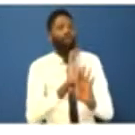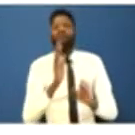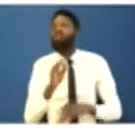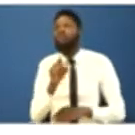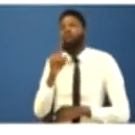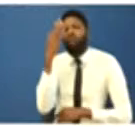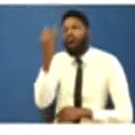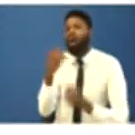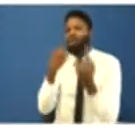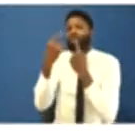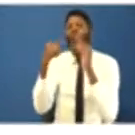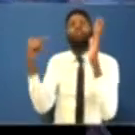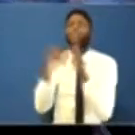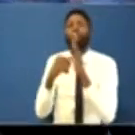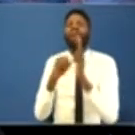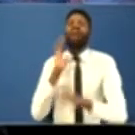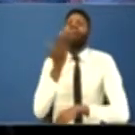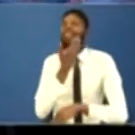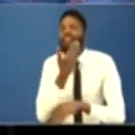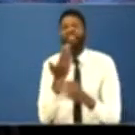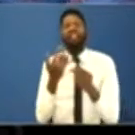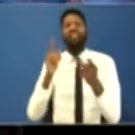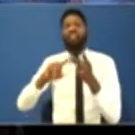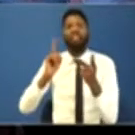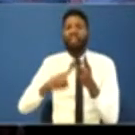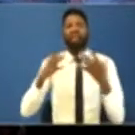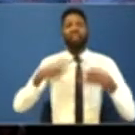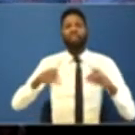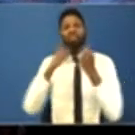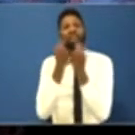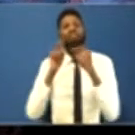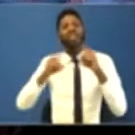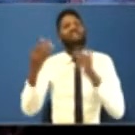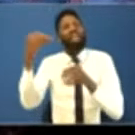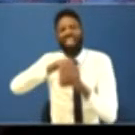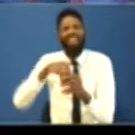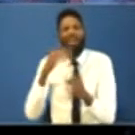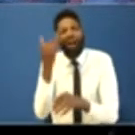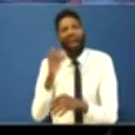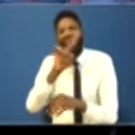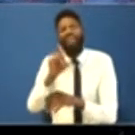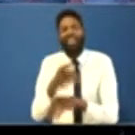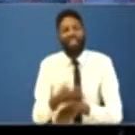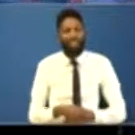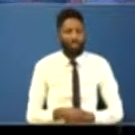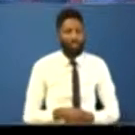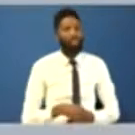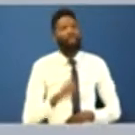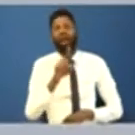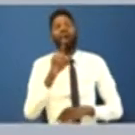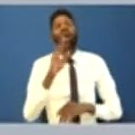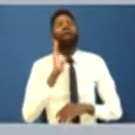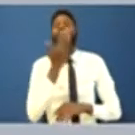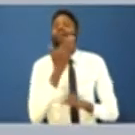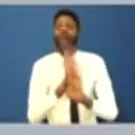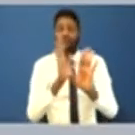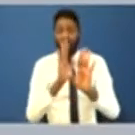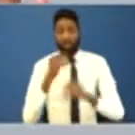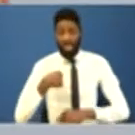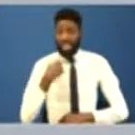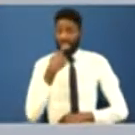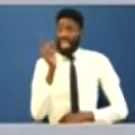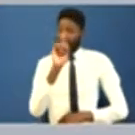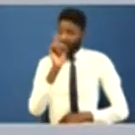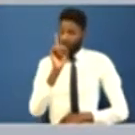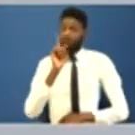why talk about including all the people in your management it's not about the lease it's saying that nairobi we are